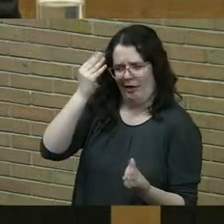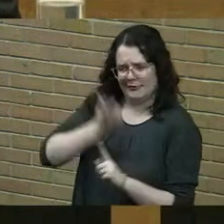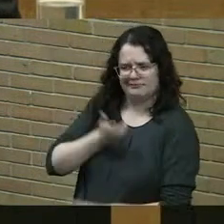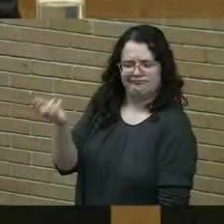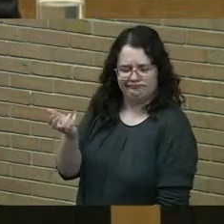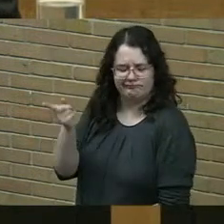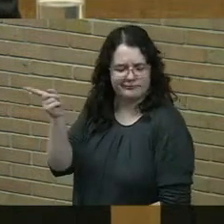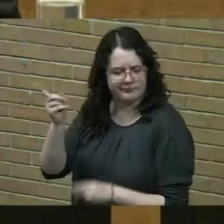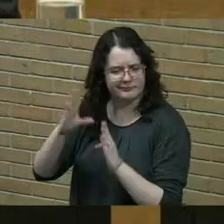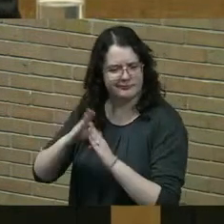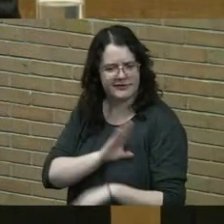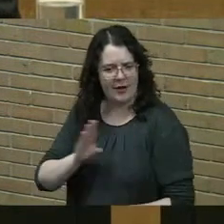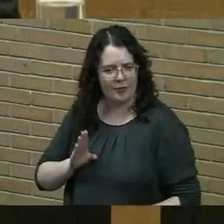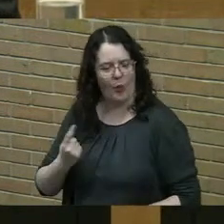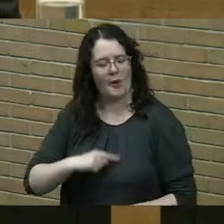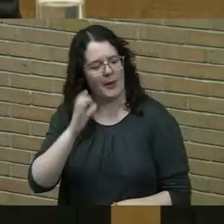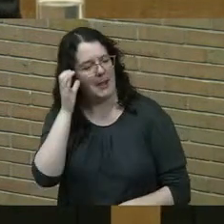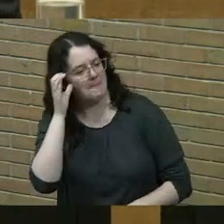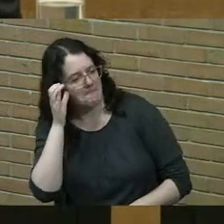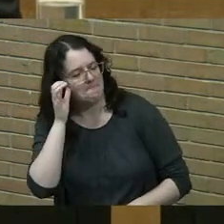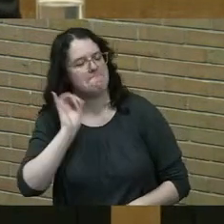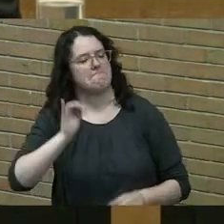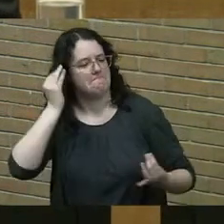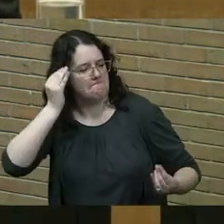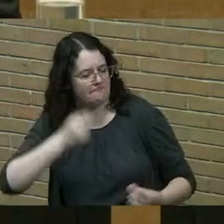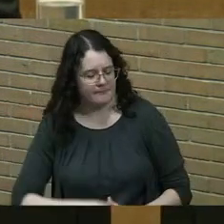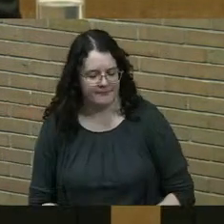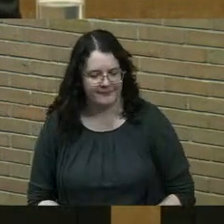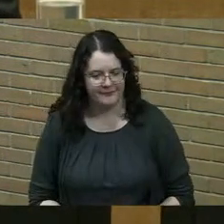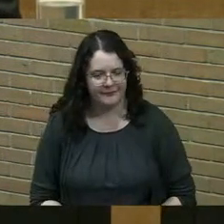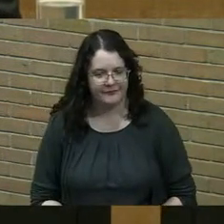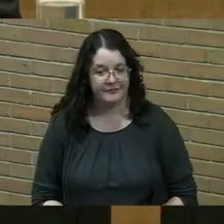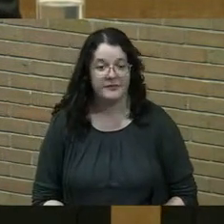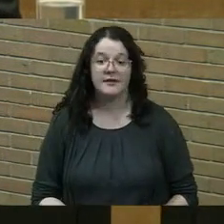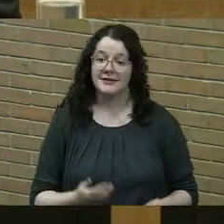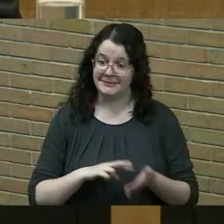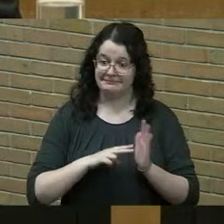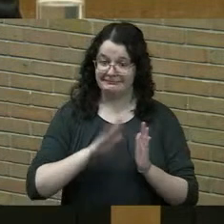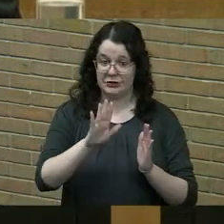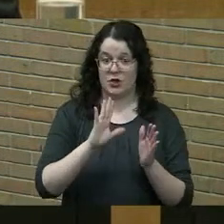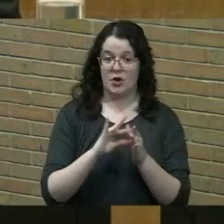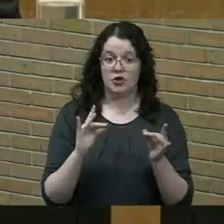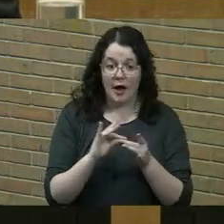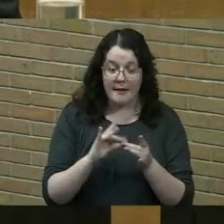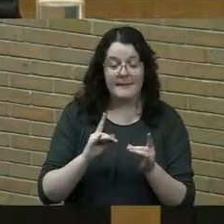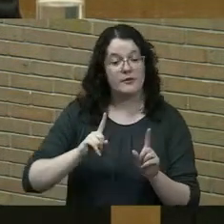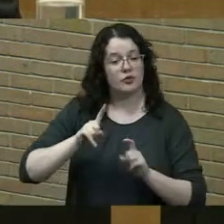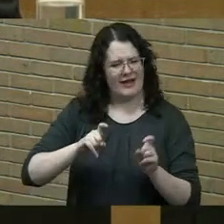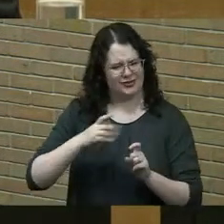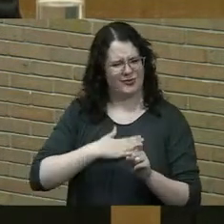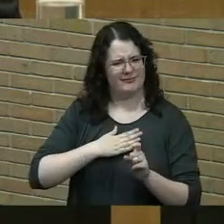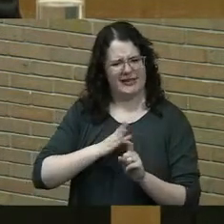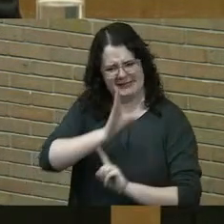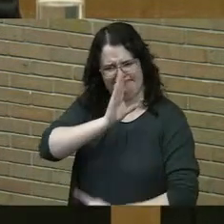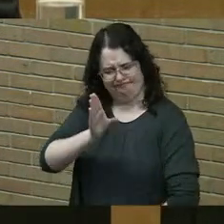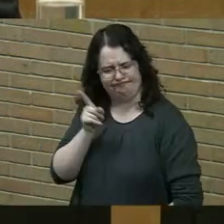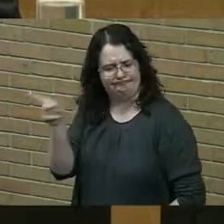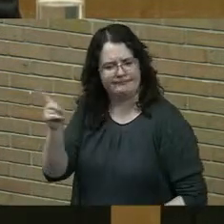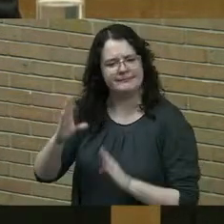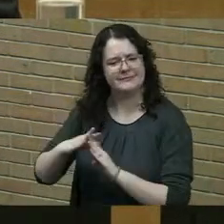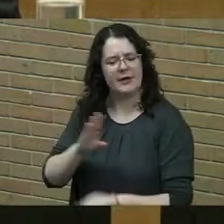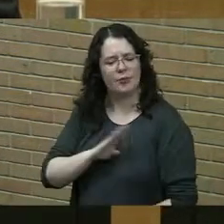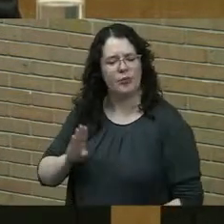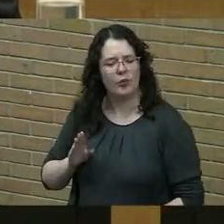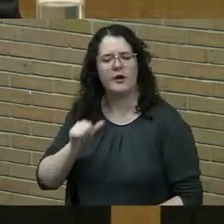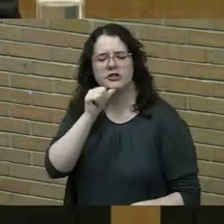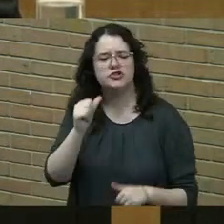be able to listen to your words. So therefore, please direct any remarks or questions to the town board and not to the